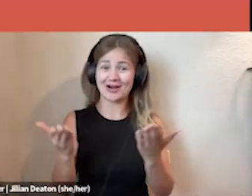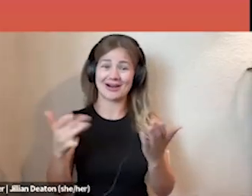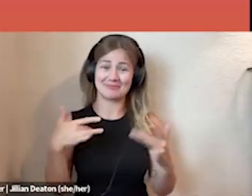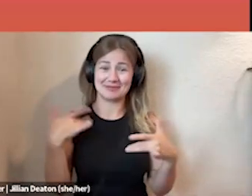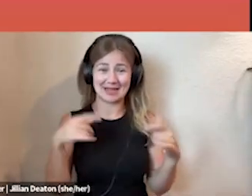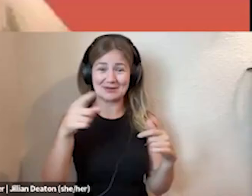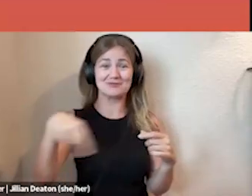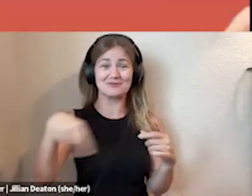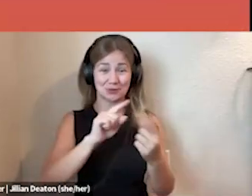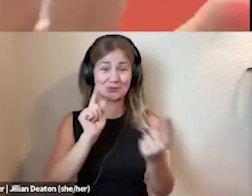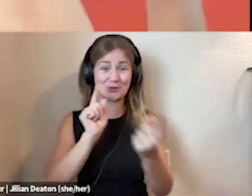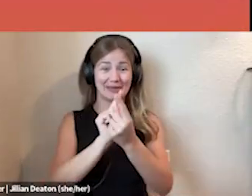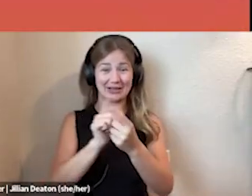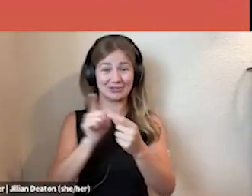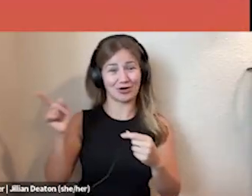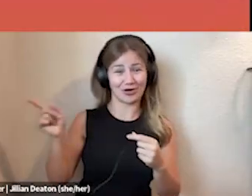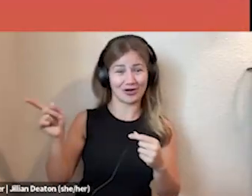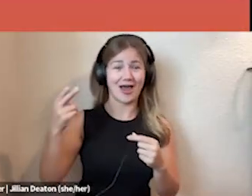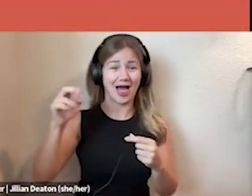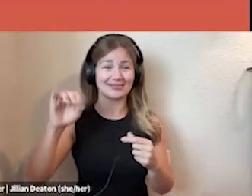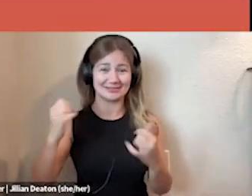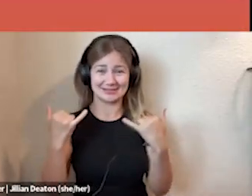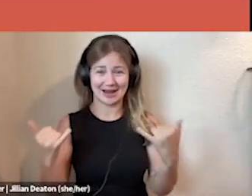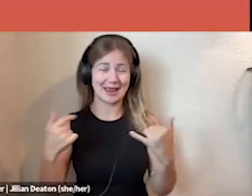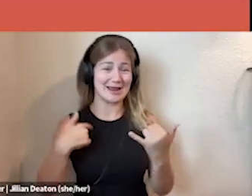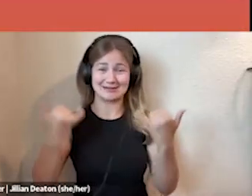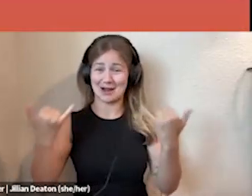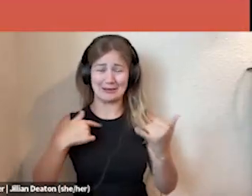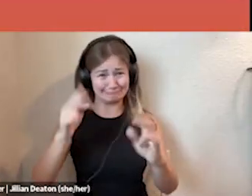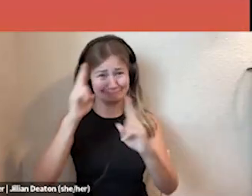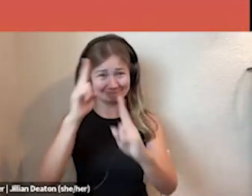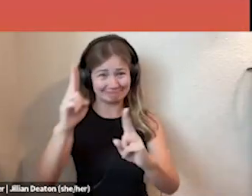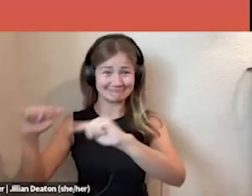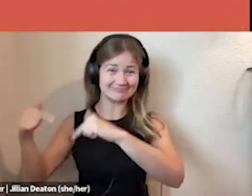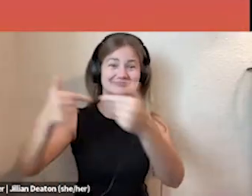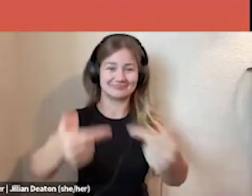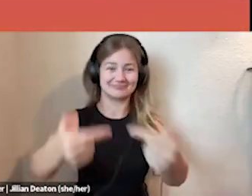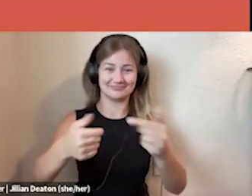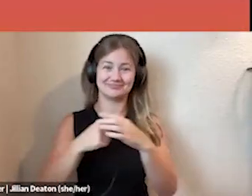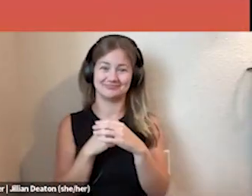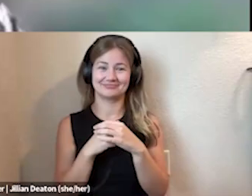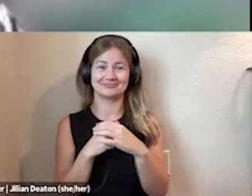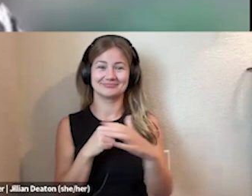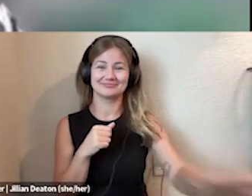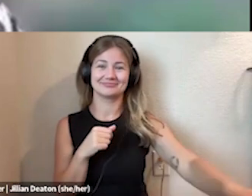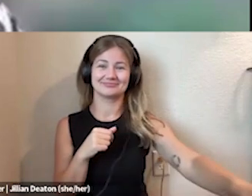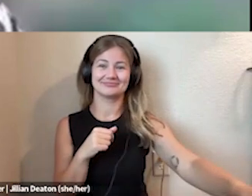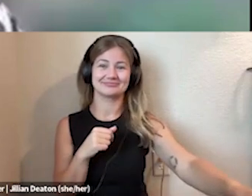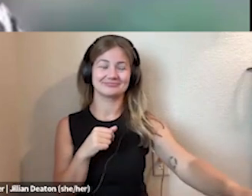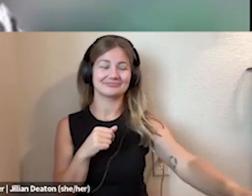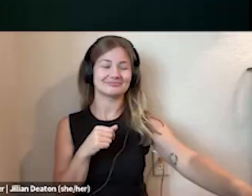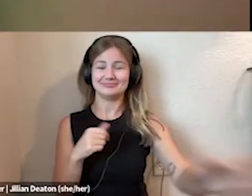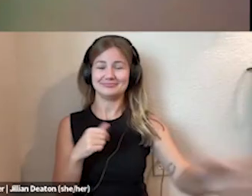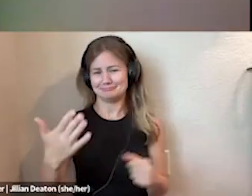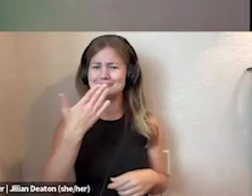Hallie today, and I am just honored to be able to pass the mic over to you, Hallie. Thank you so much,